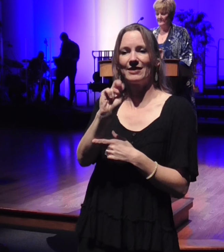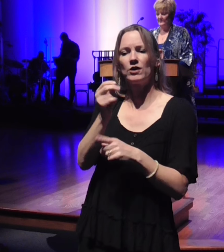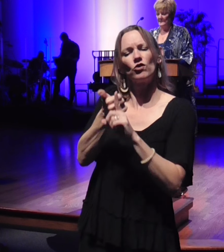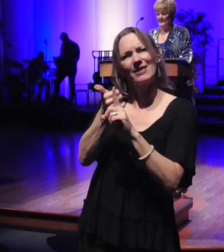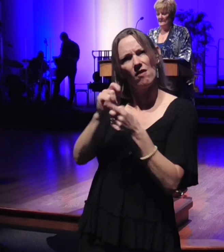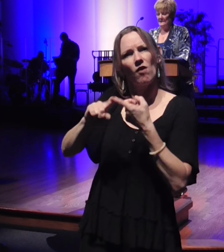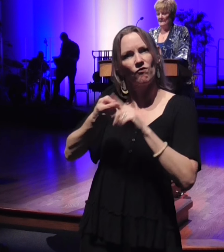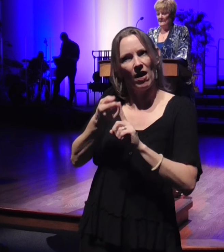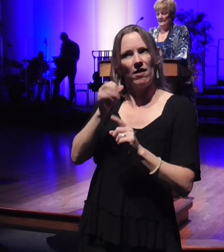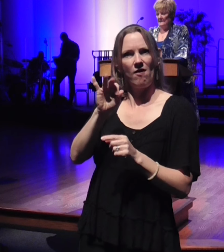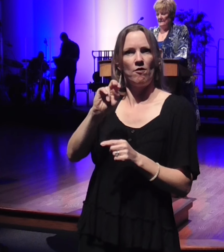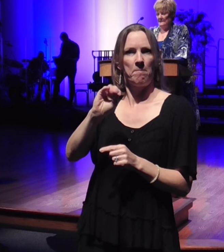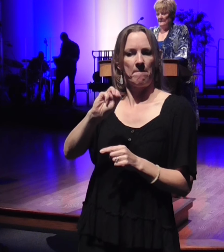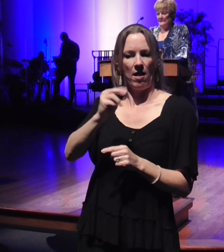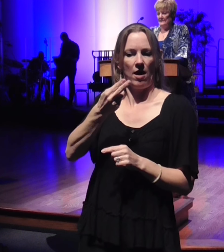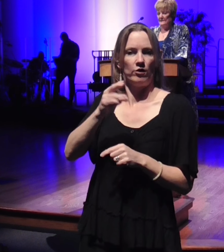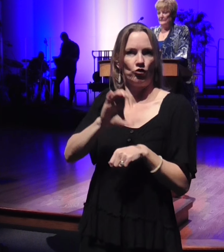Church.